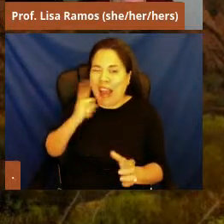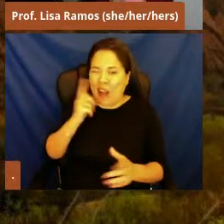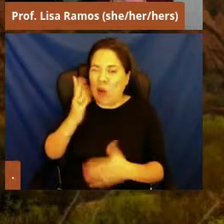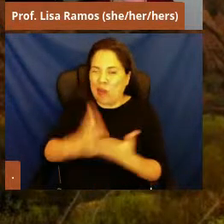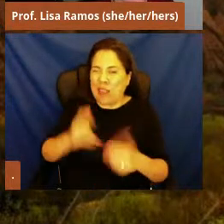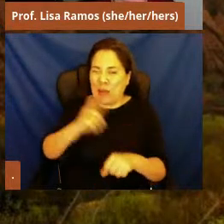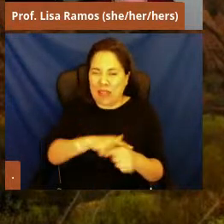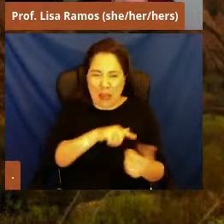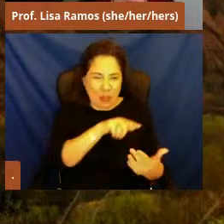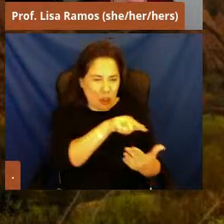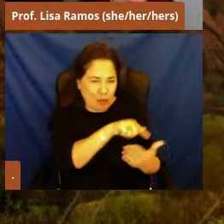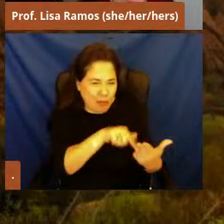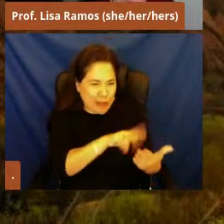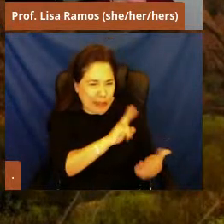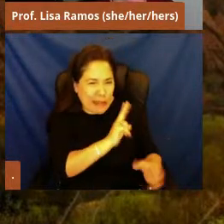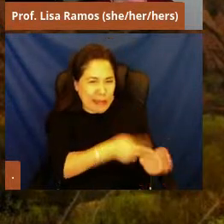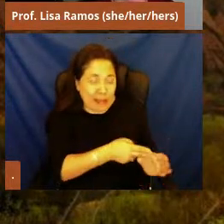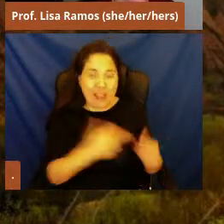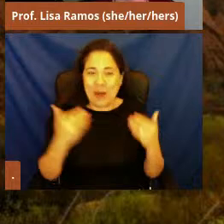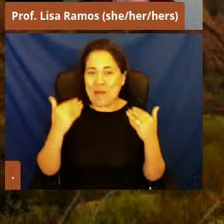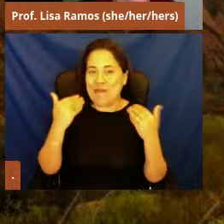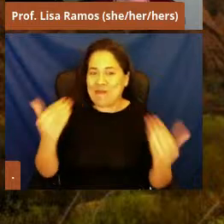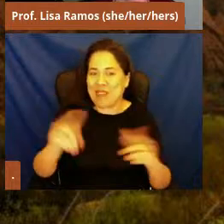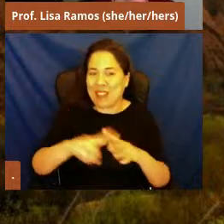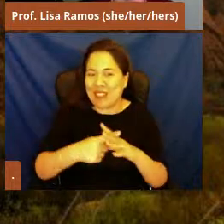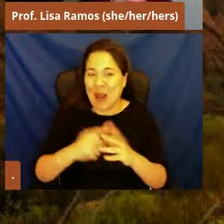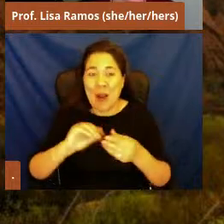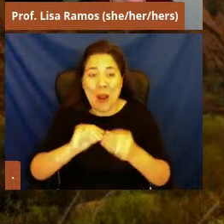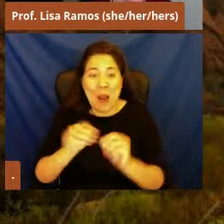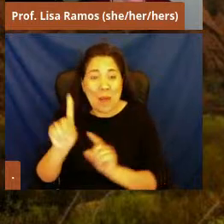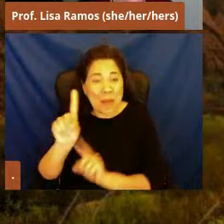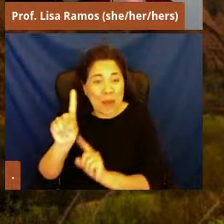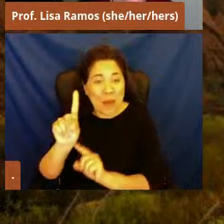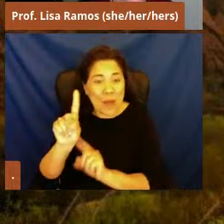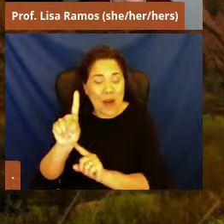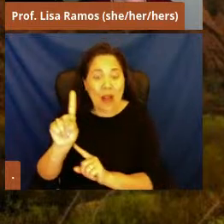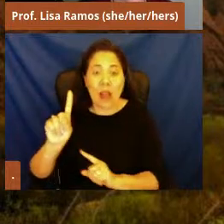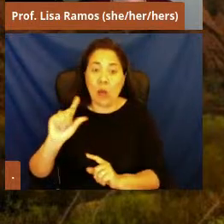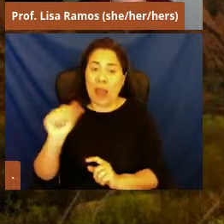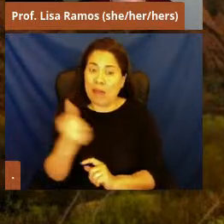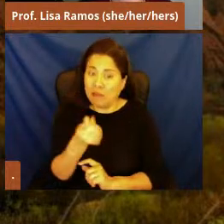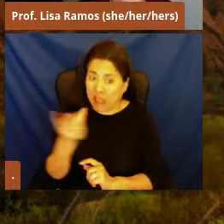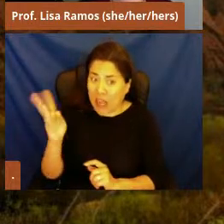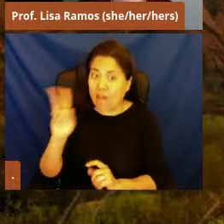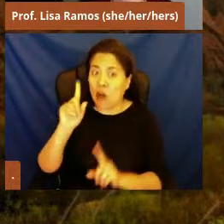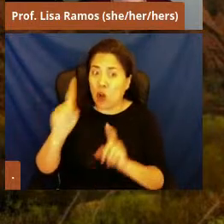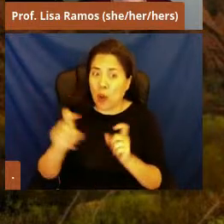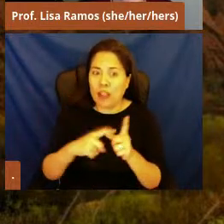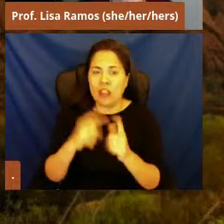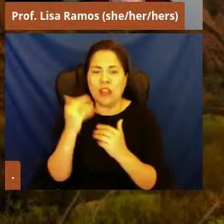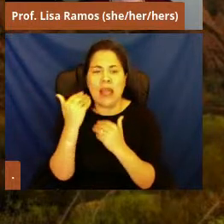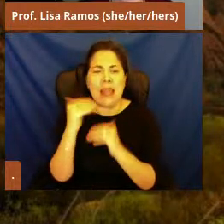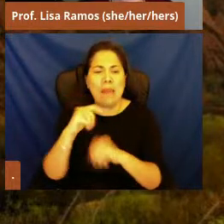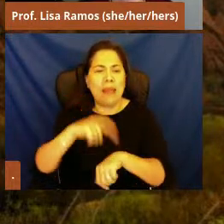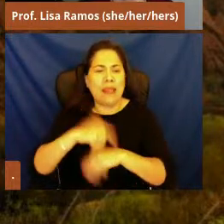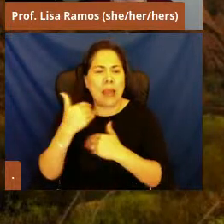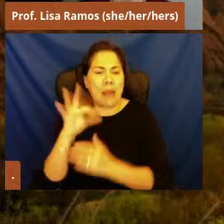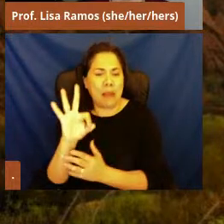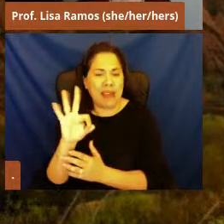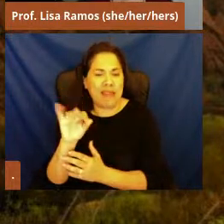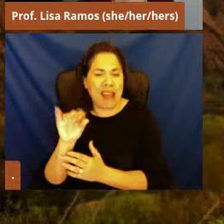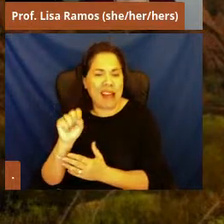time. We're going to go ahead and get started with the first question. So we have several questions. You'll have 90 seconds to answer each